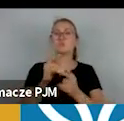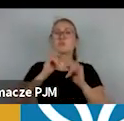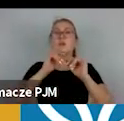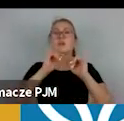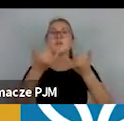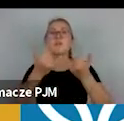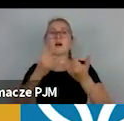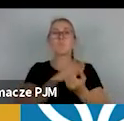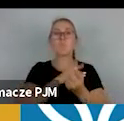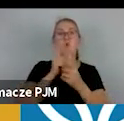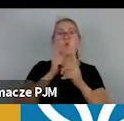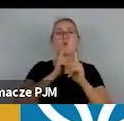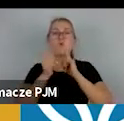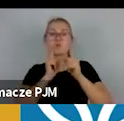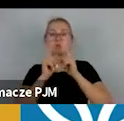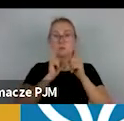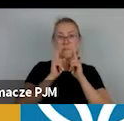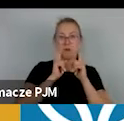obviously,